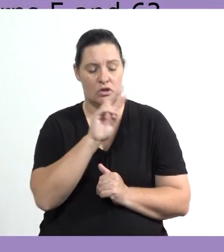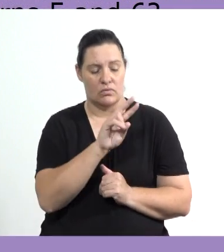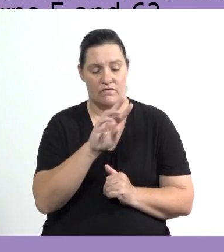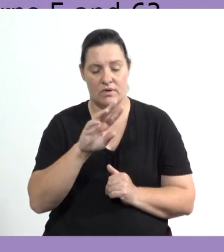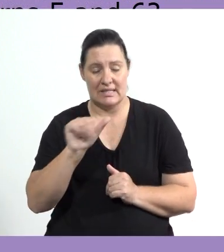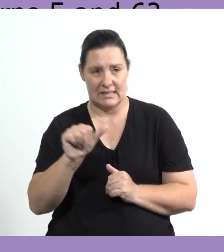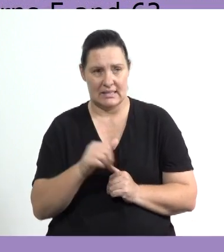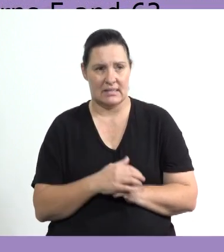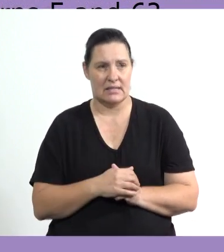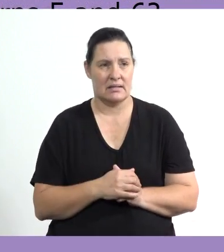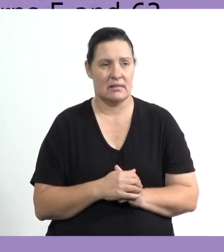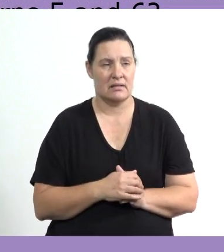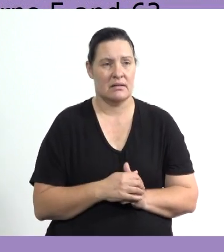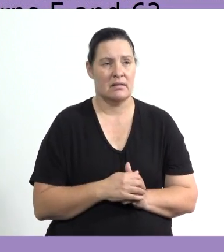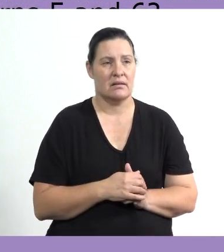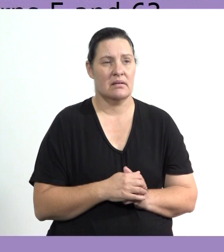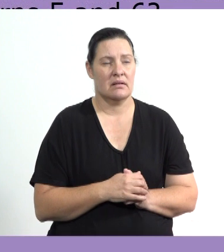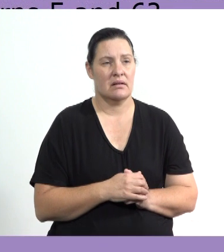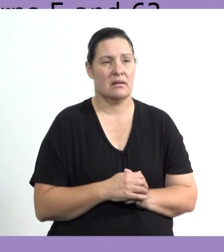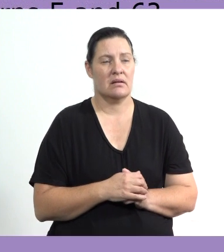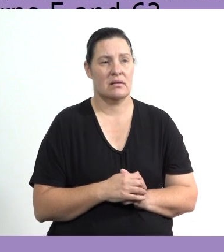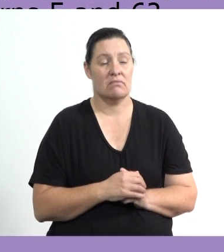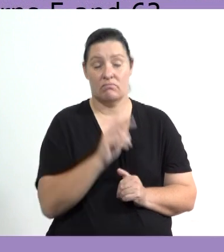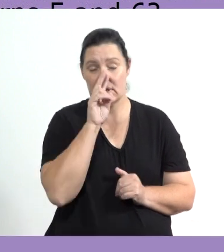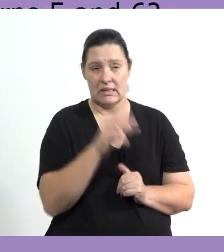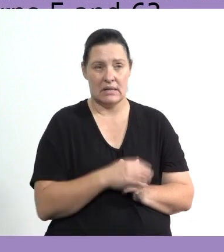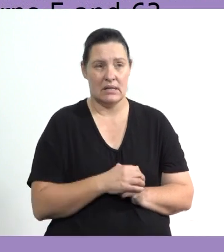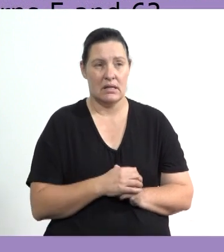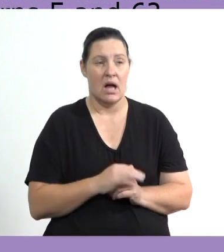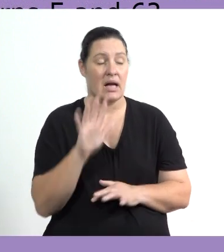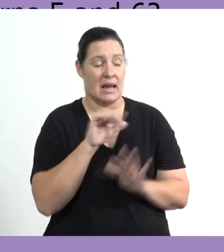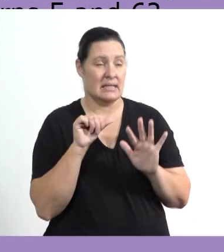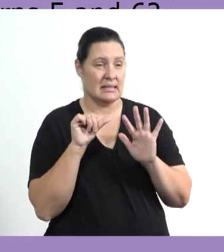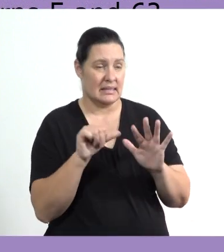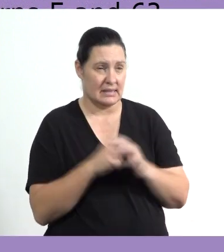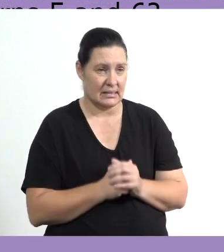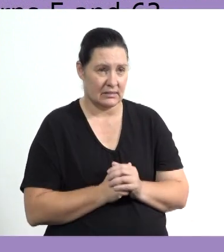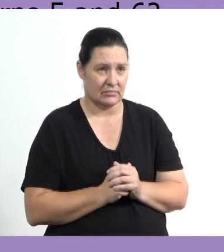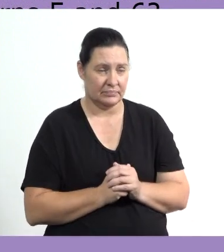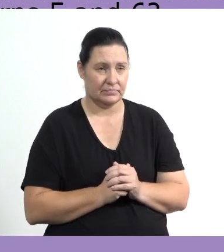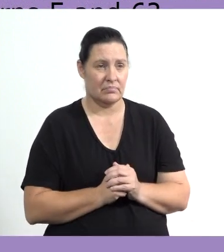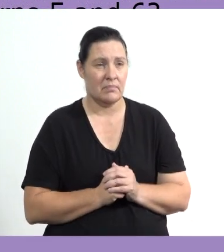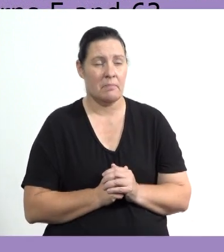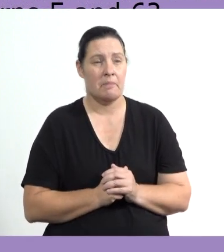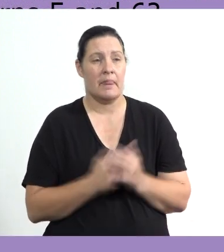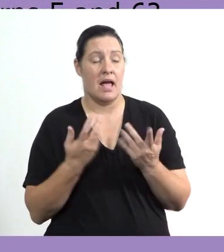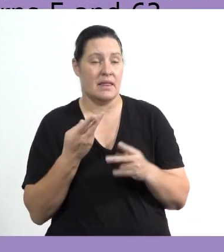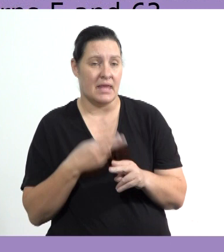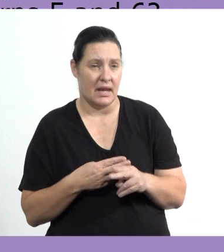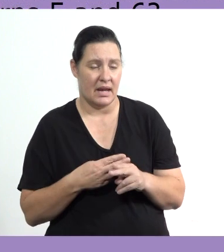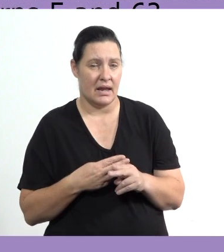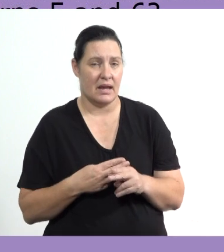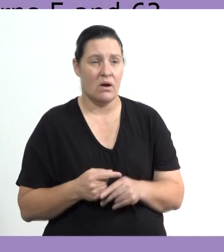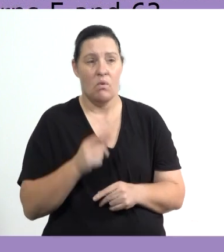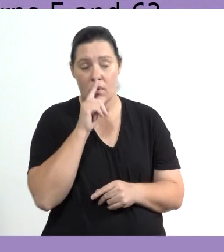4, 6, and that's where I'm going to stop. So as you can see, I have colored in there 6 of them.